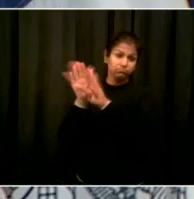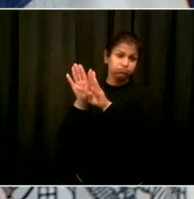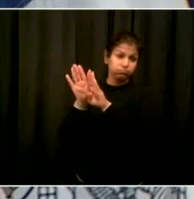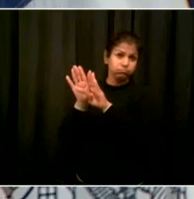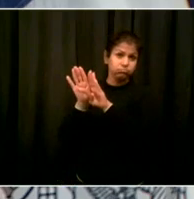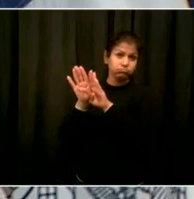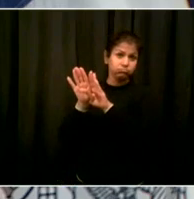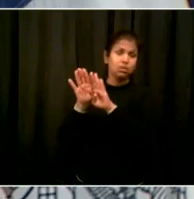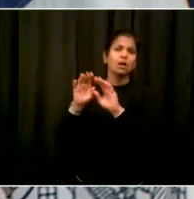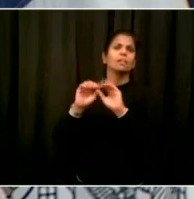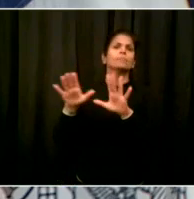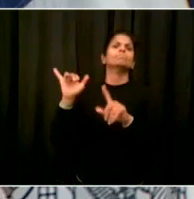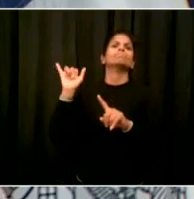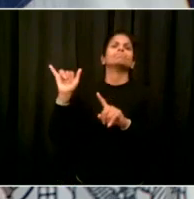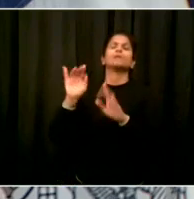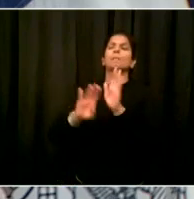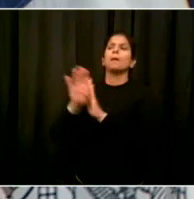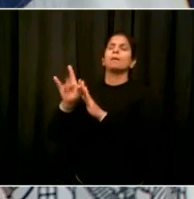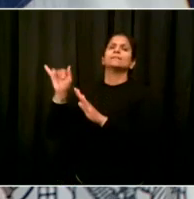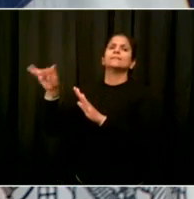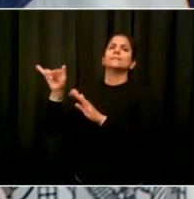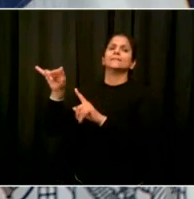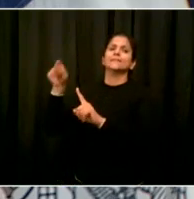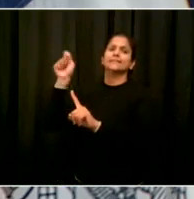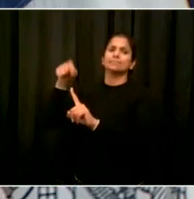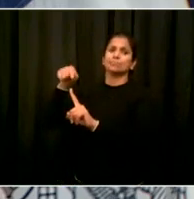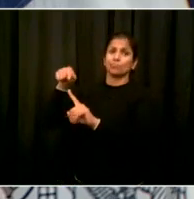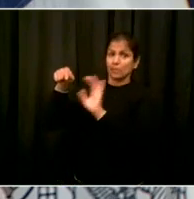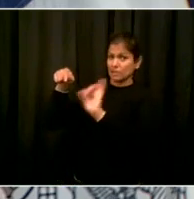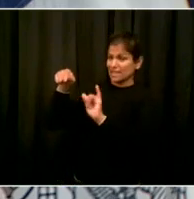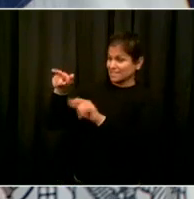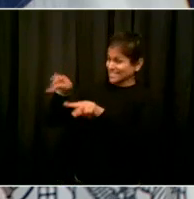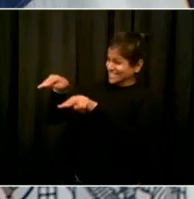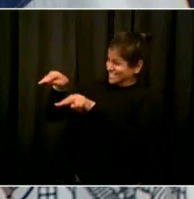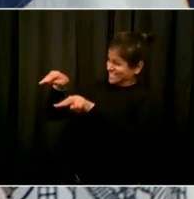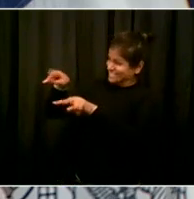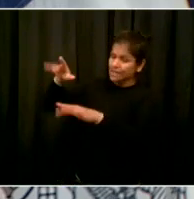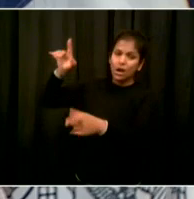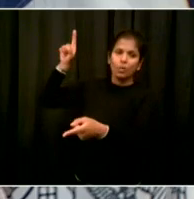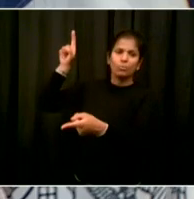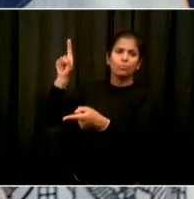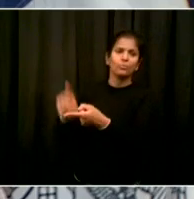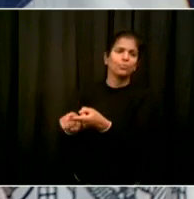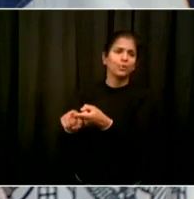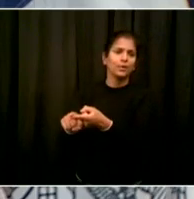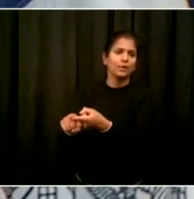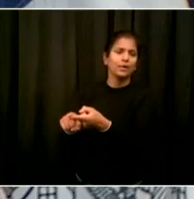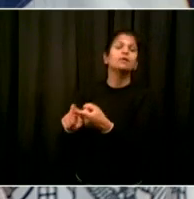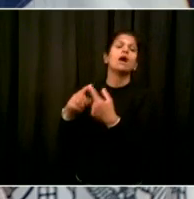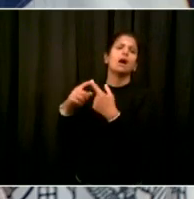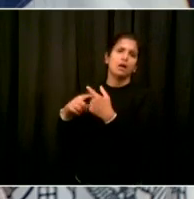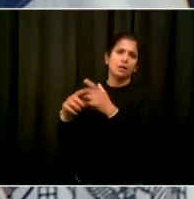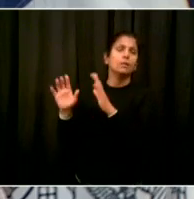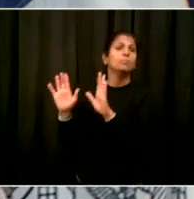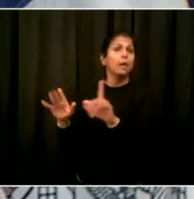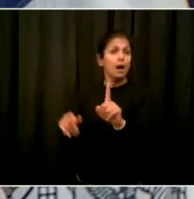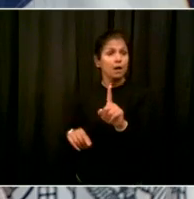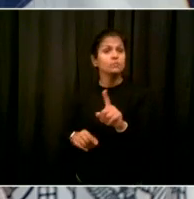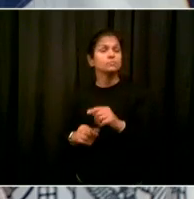have been a full-blown second wave. You're still seeing numbers coming off of that, Aaron. Remember that